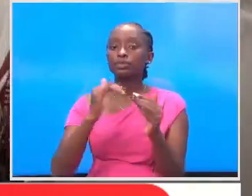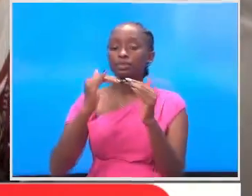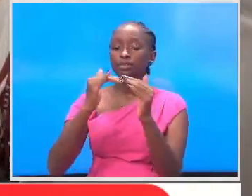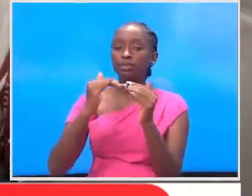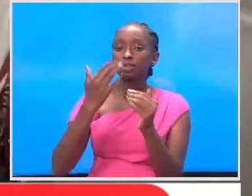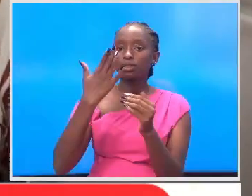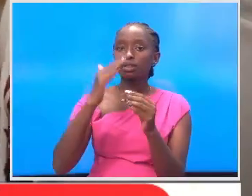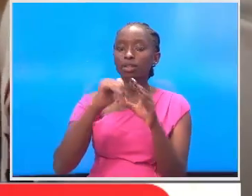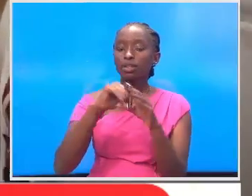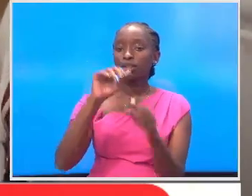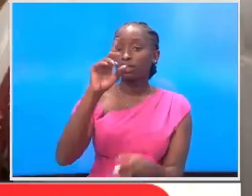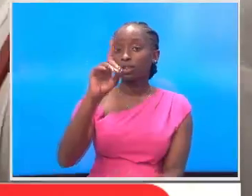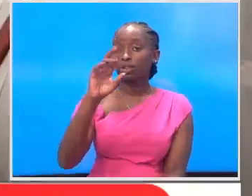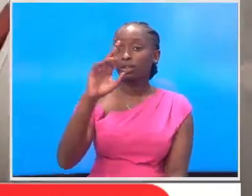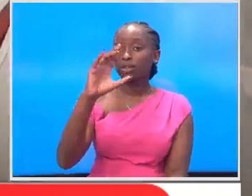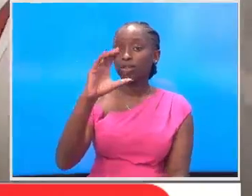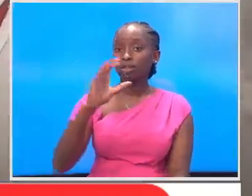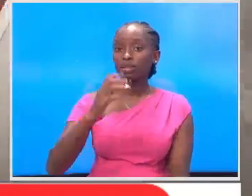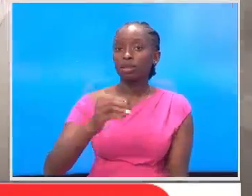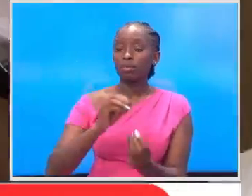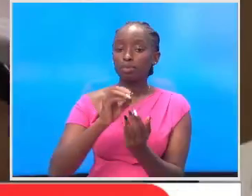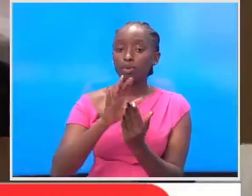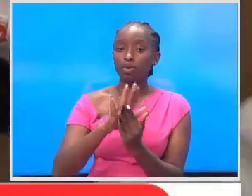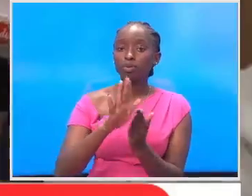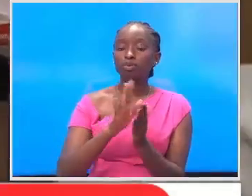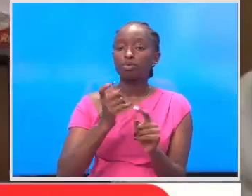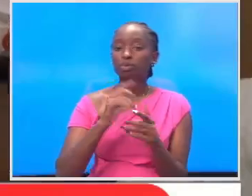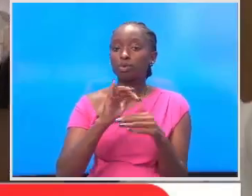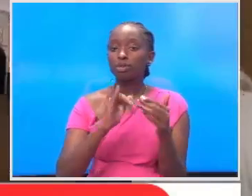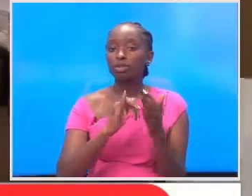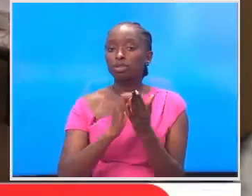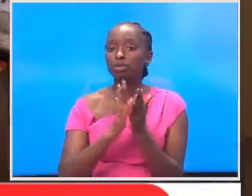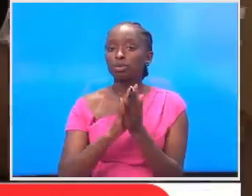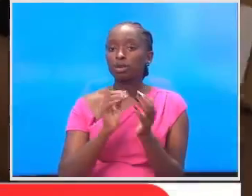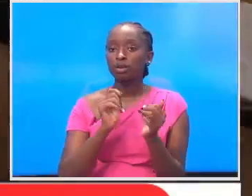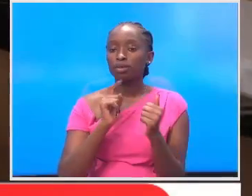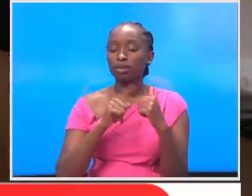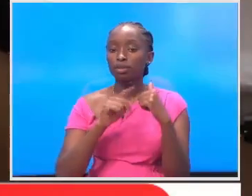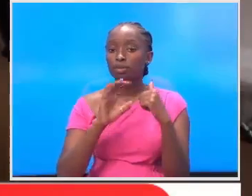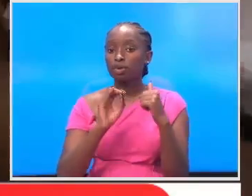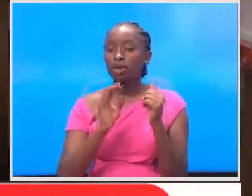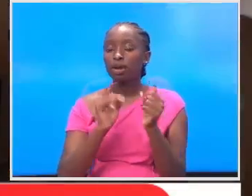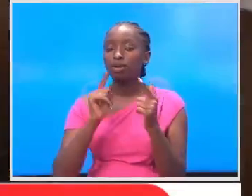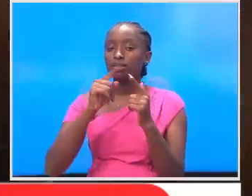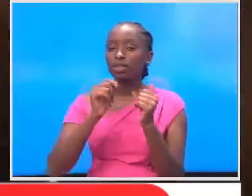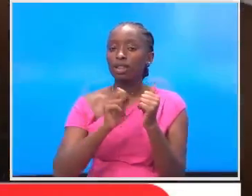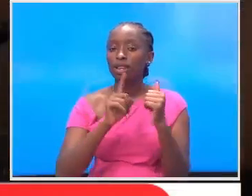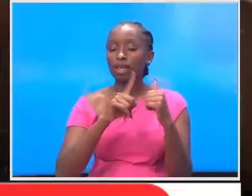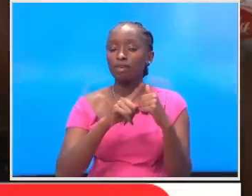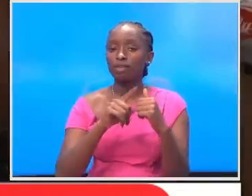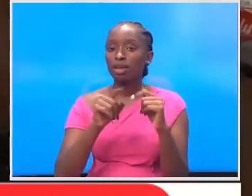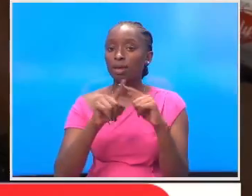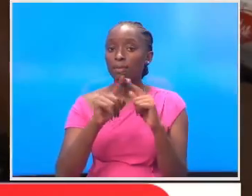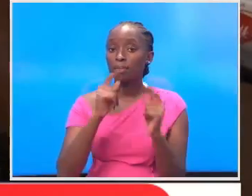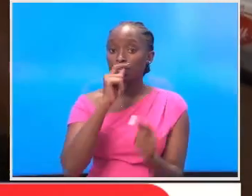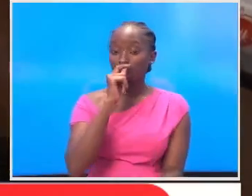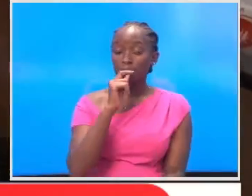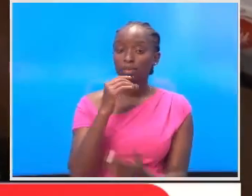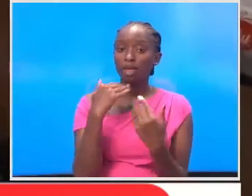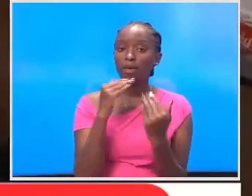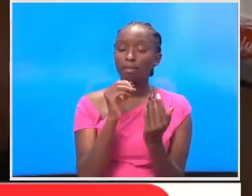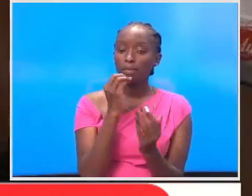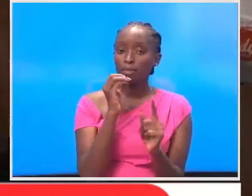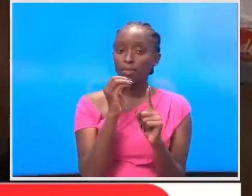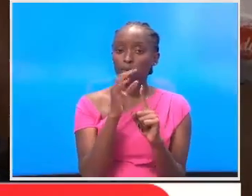profit growth to 11.4 billion shillings, while the Tanzania subsidiary posted 136% growth in